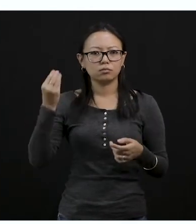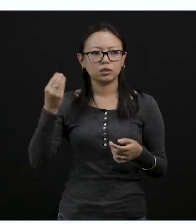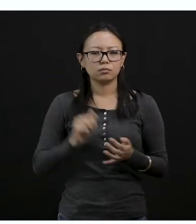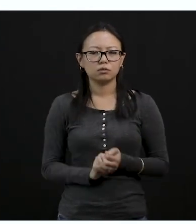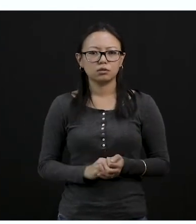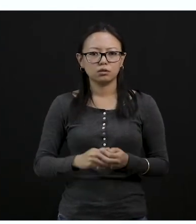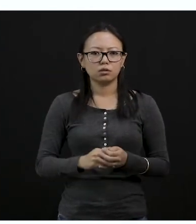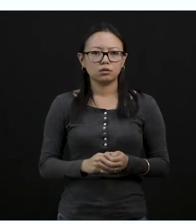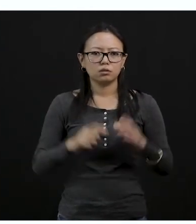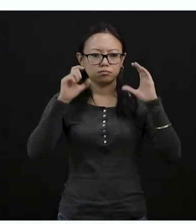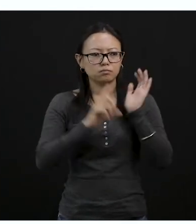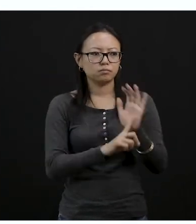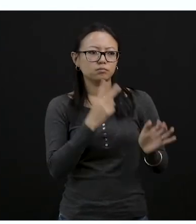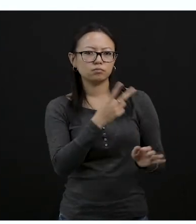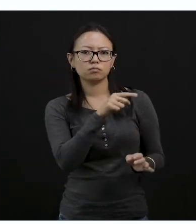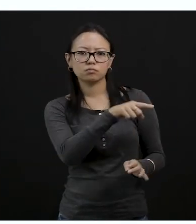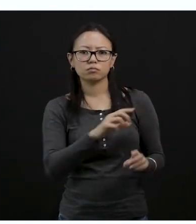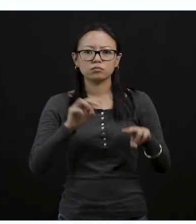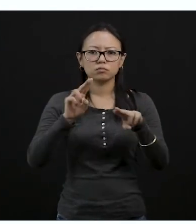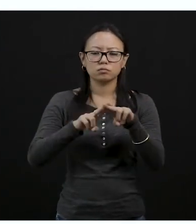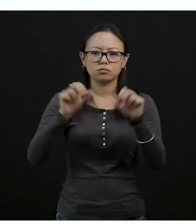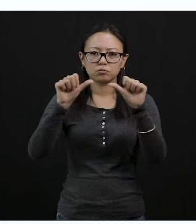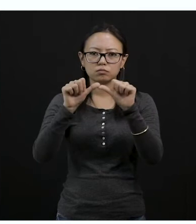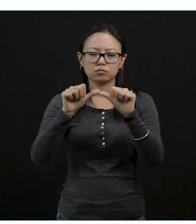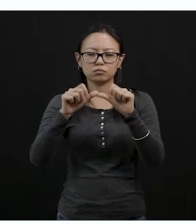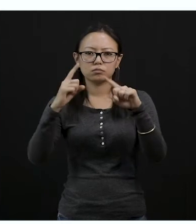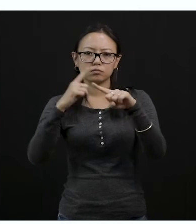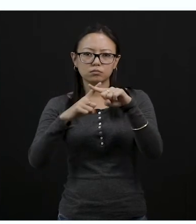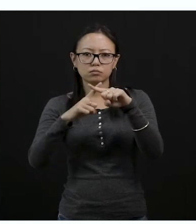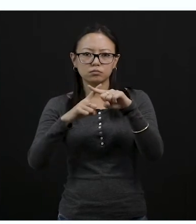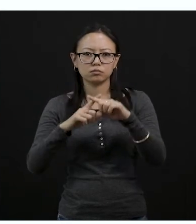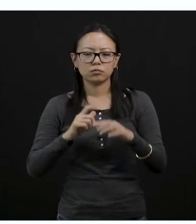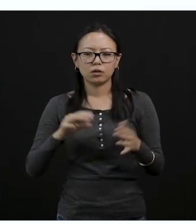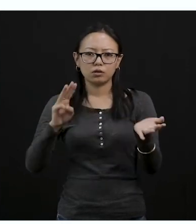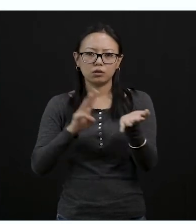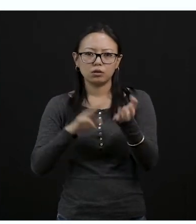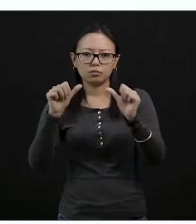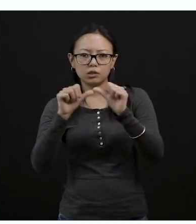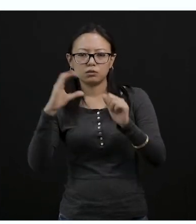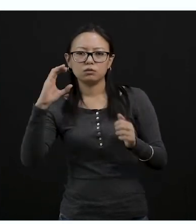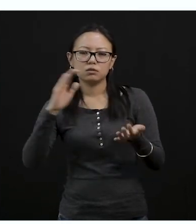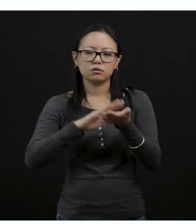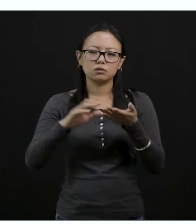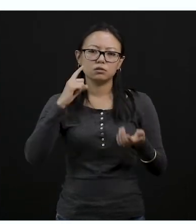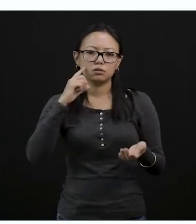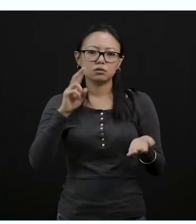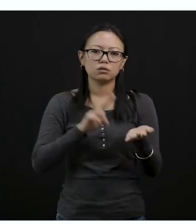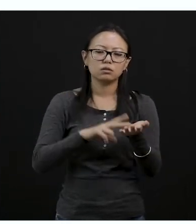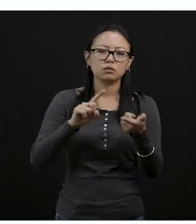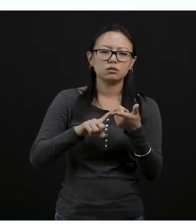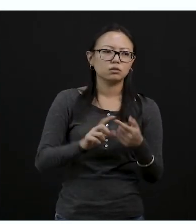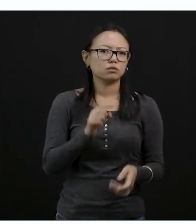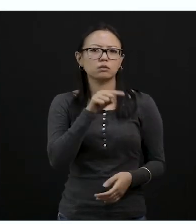is connected to a telephone or also to some wires, and you can send your